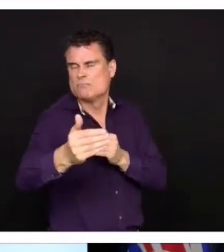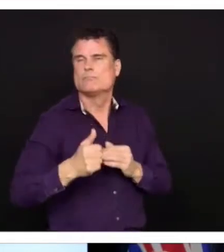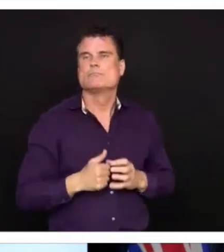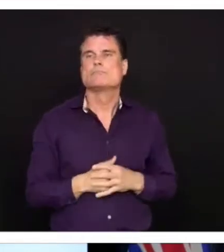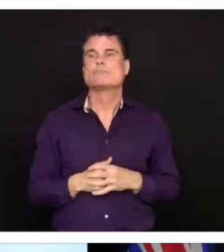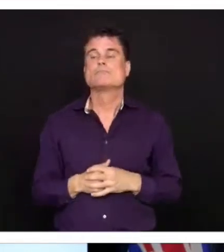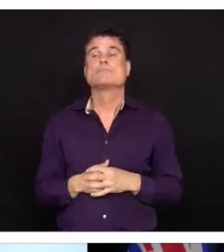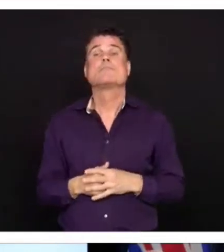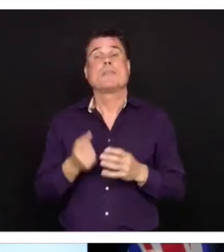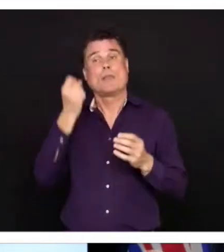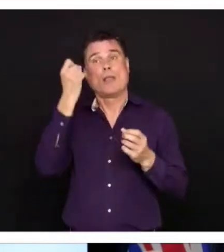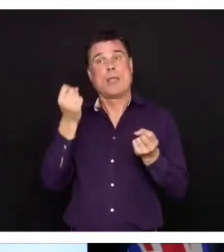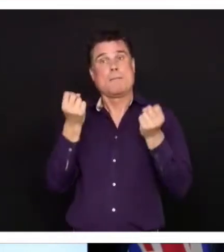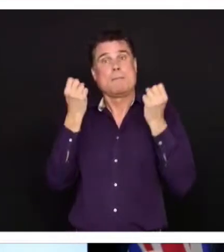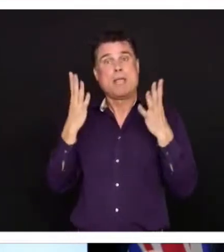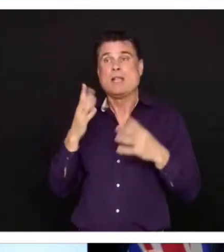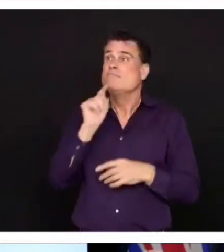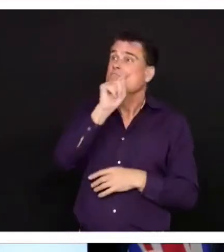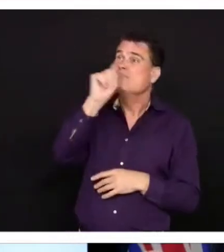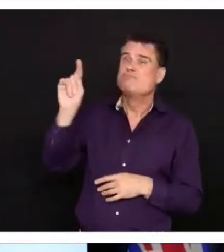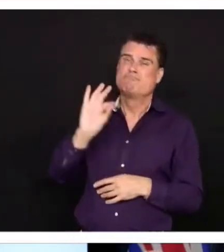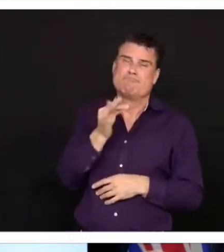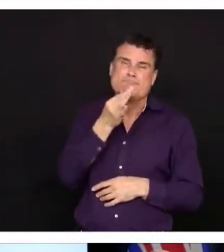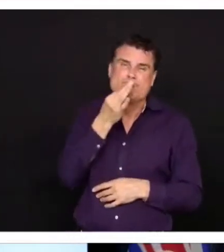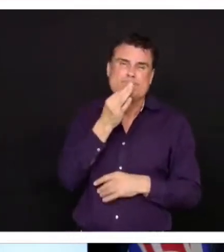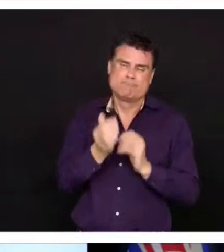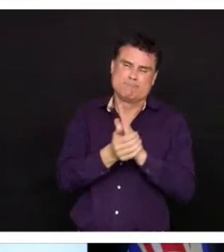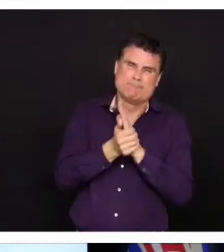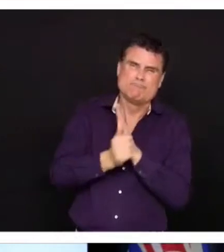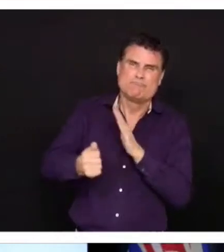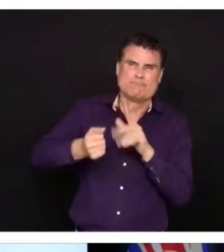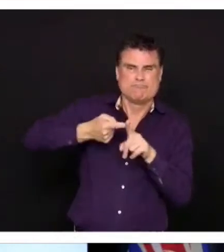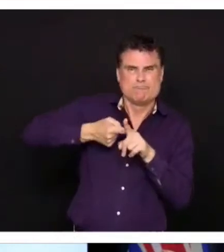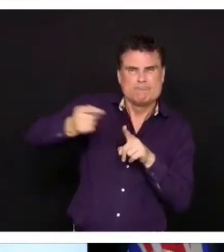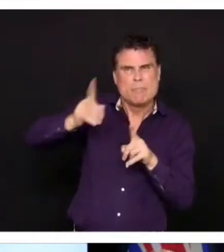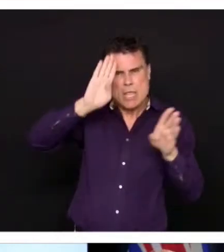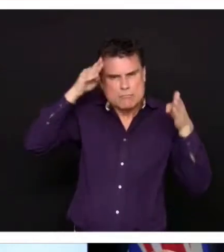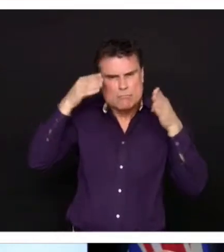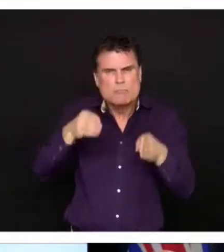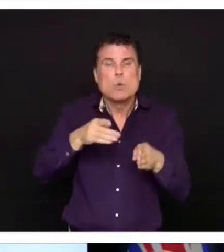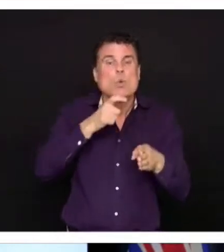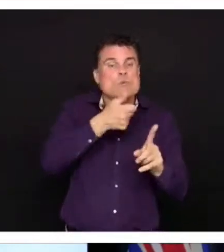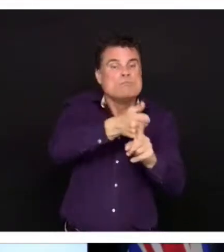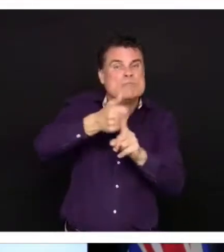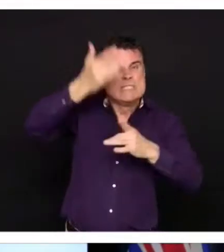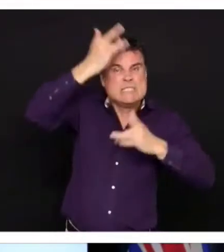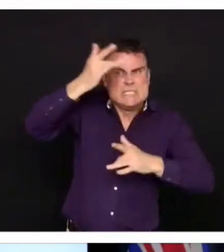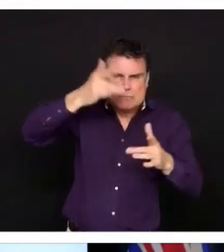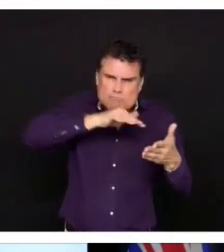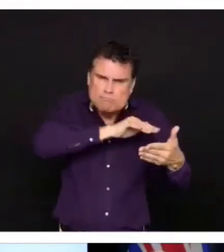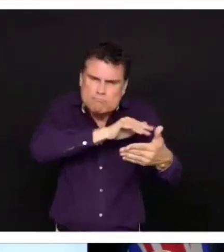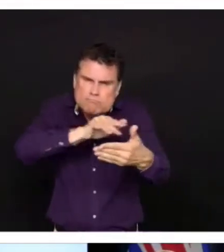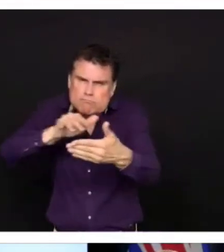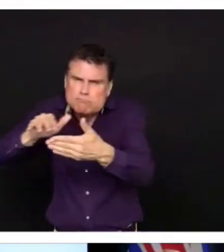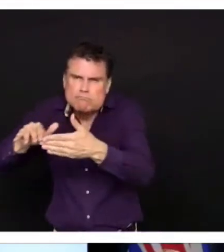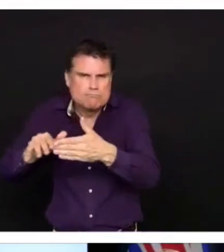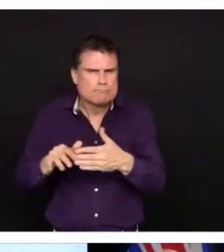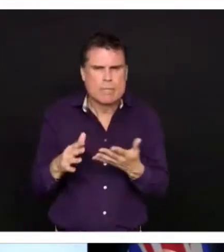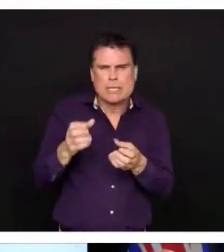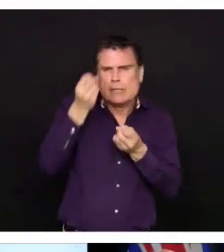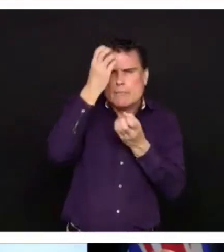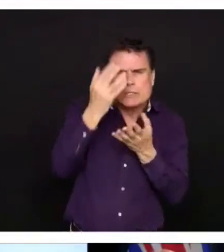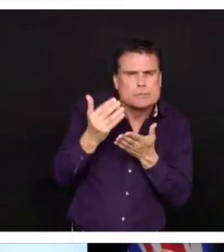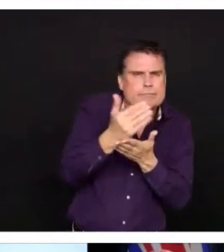forecasting model that can predict new cases and help us understand the impacts if we do certain things. And the other are what we